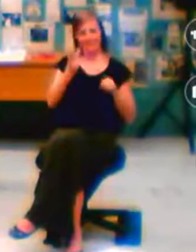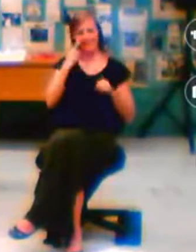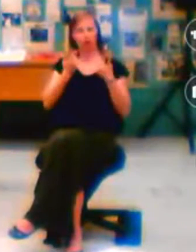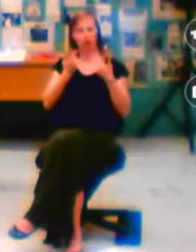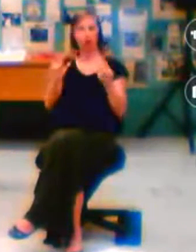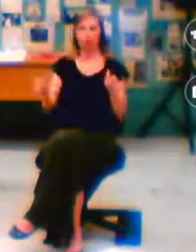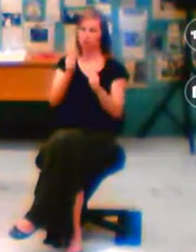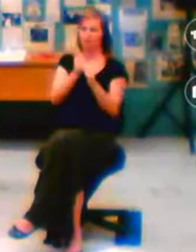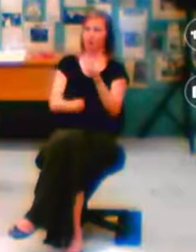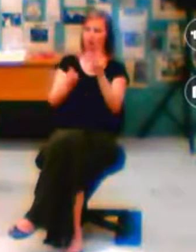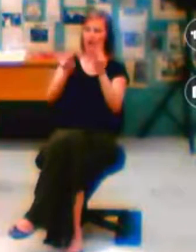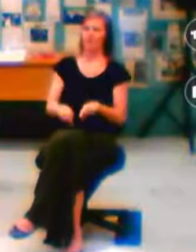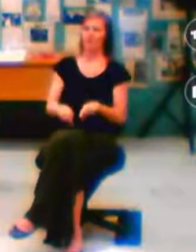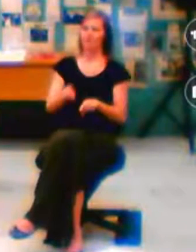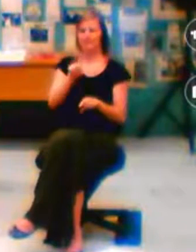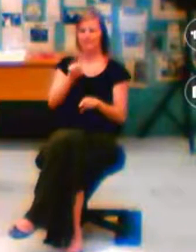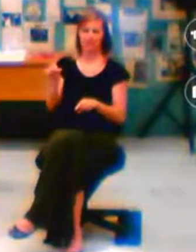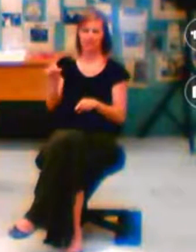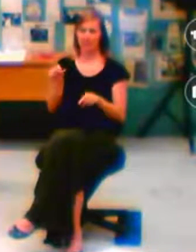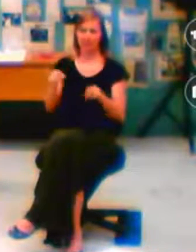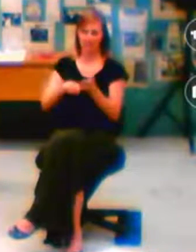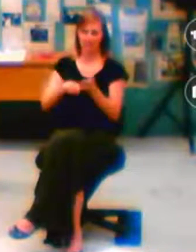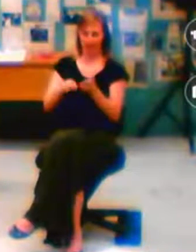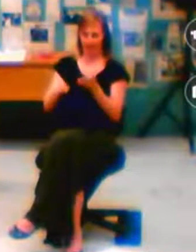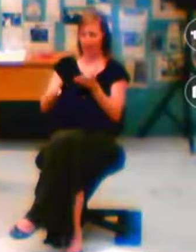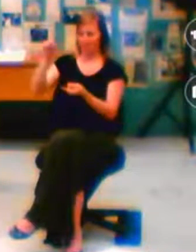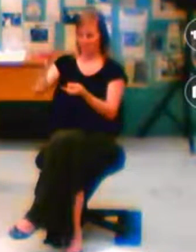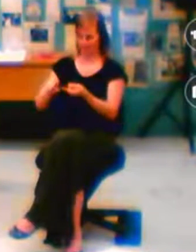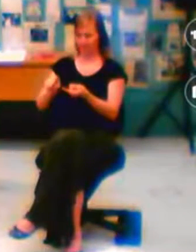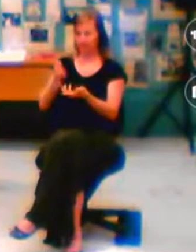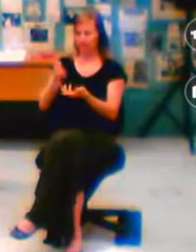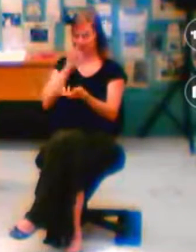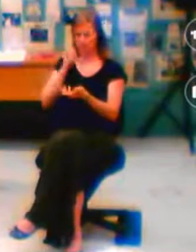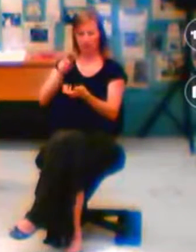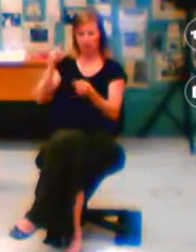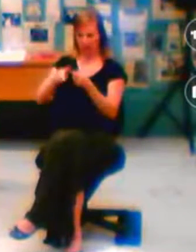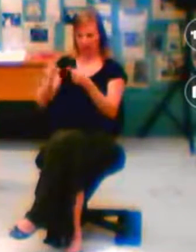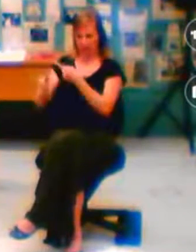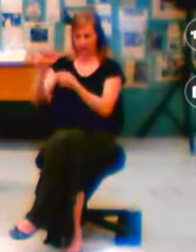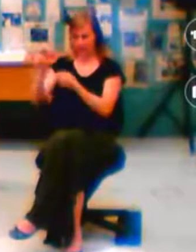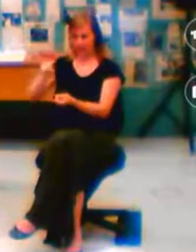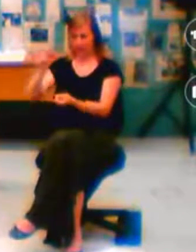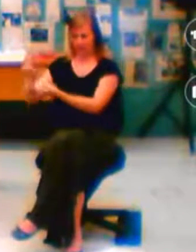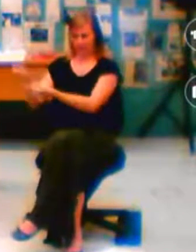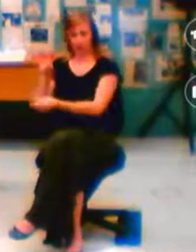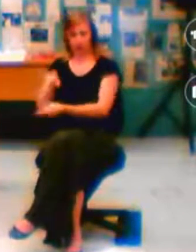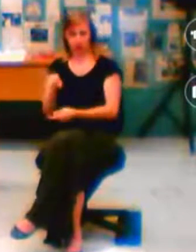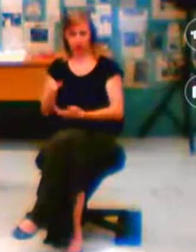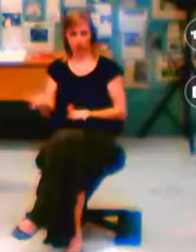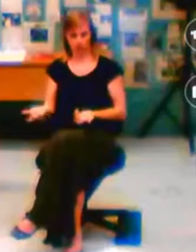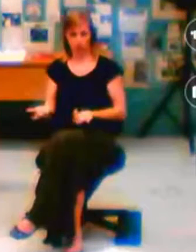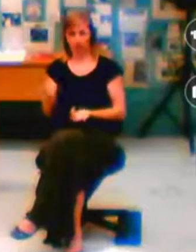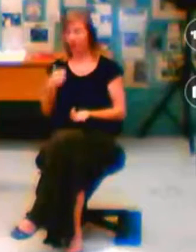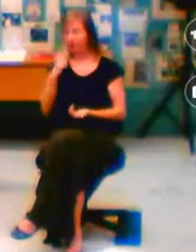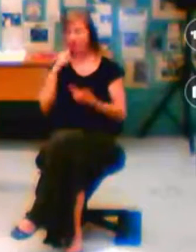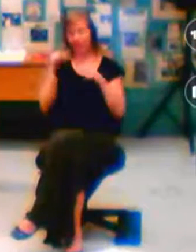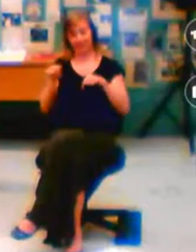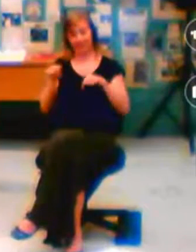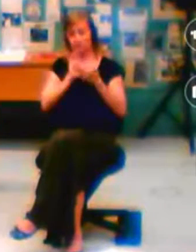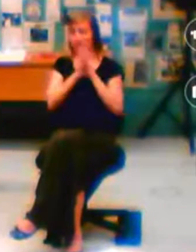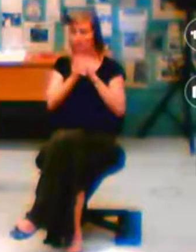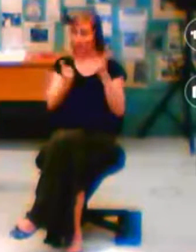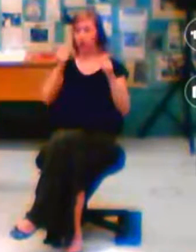themselves. And what we're seeing, what we're hearing from legislators already is things like, oh, look at the huge per